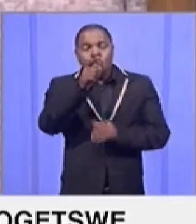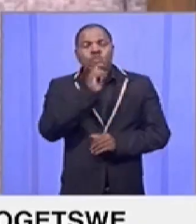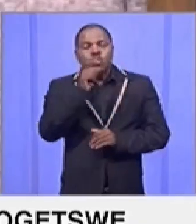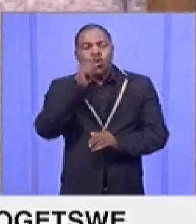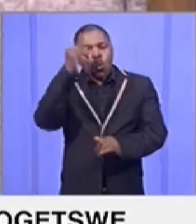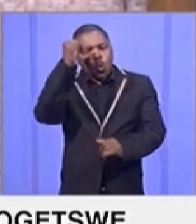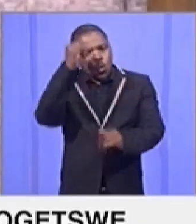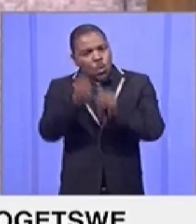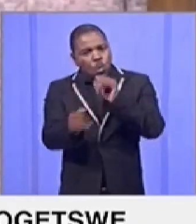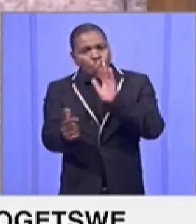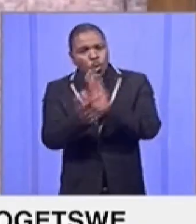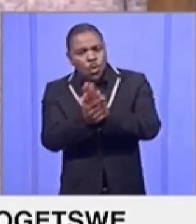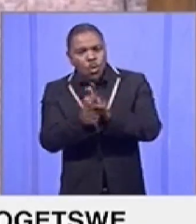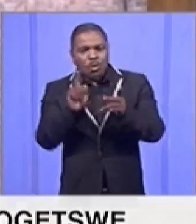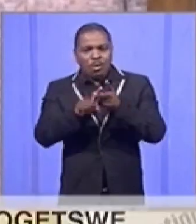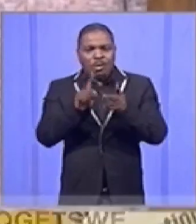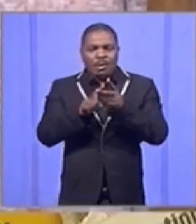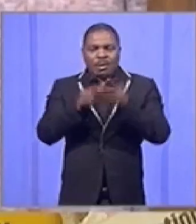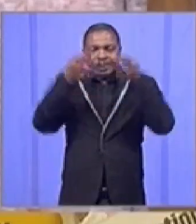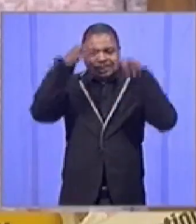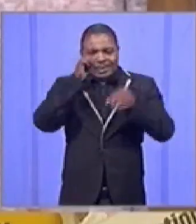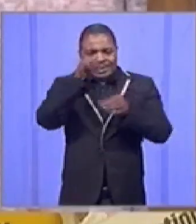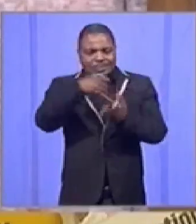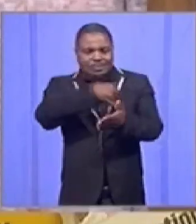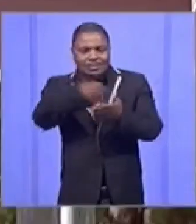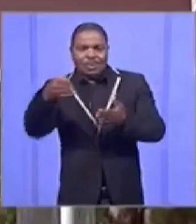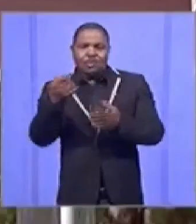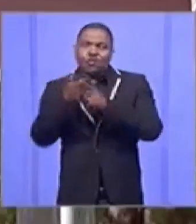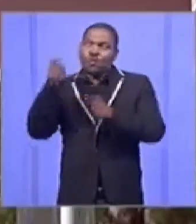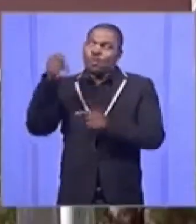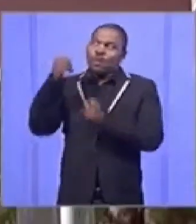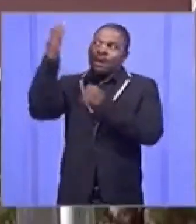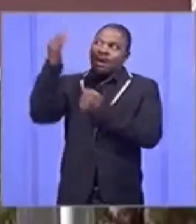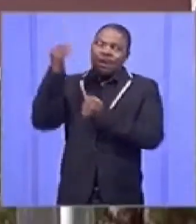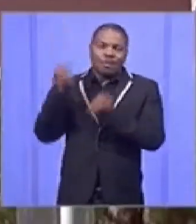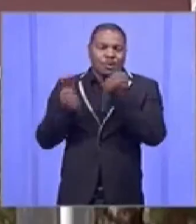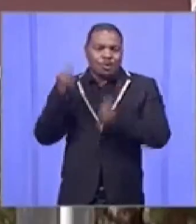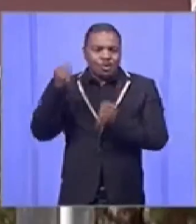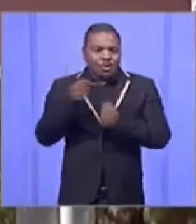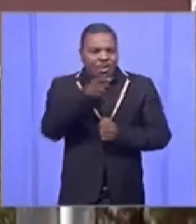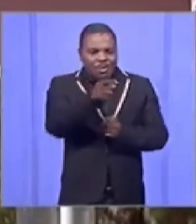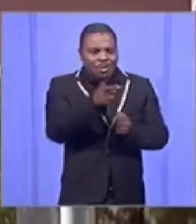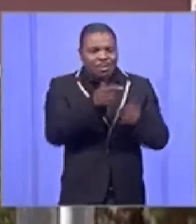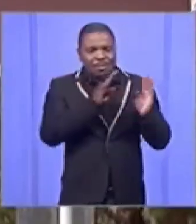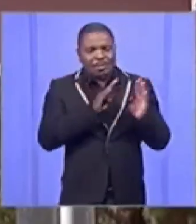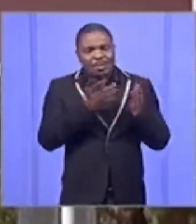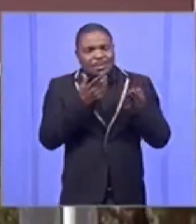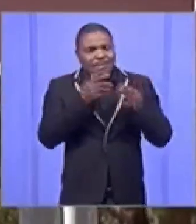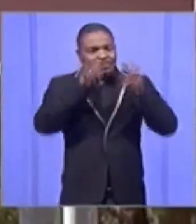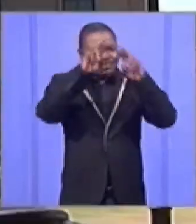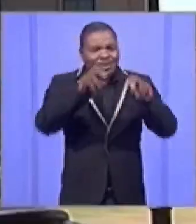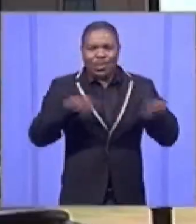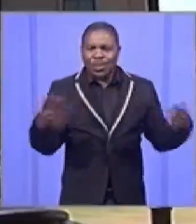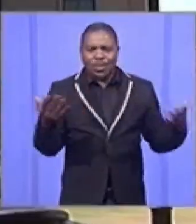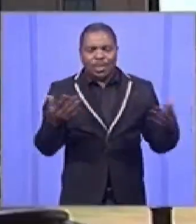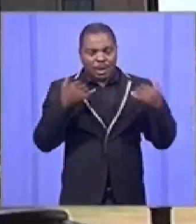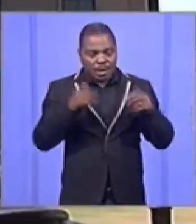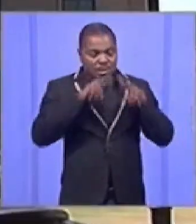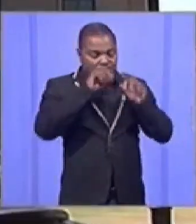le katlholo e phumutsweng fa go ne go dirwa boikuelo ba sa neelwa tshwaro e tshwanang. Dipatlisiso di a tswelela.